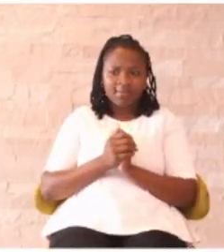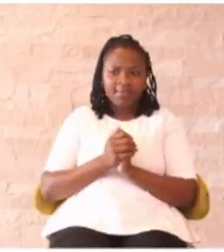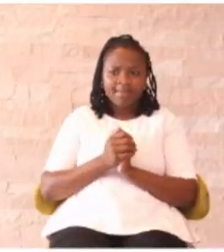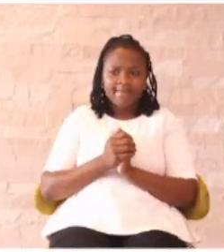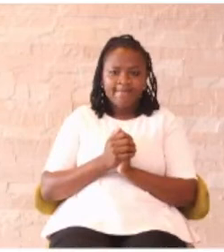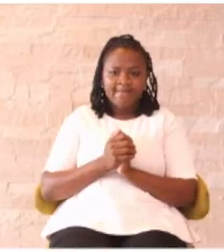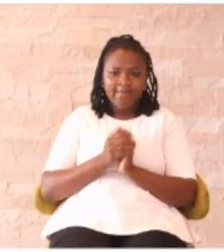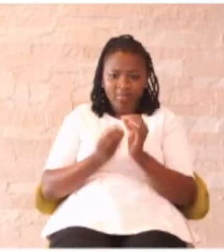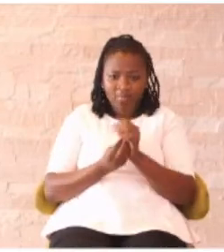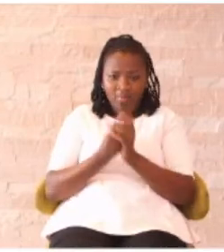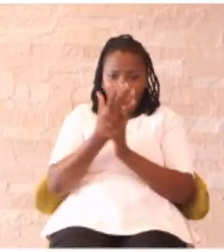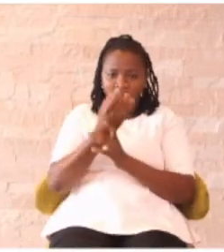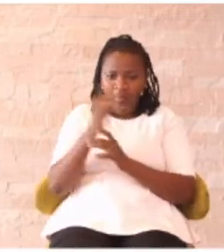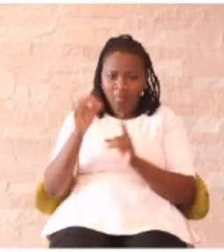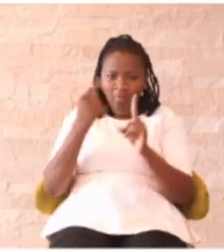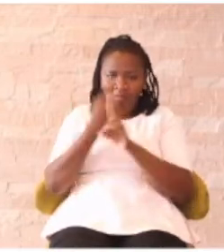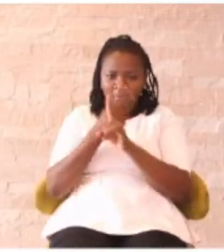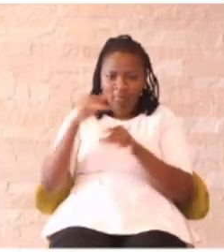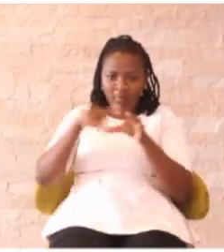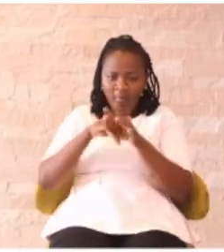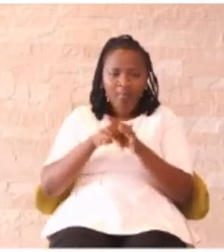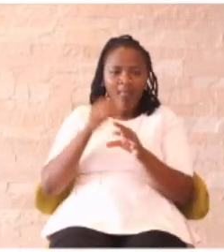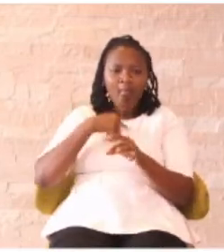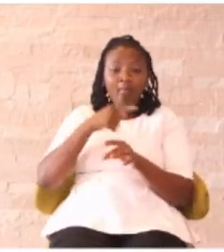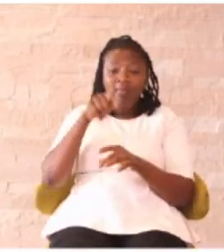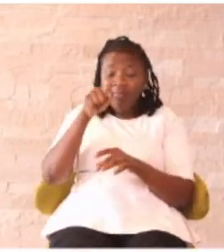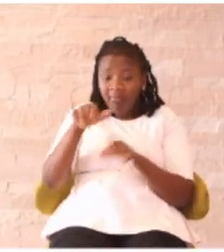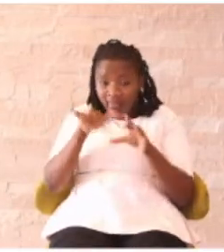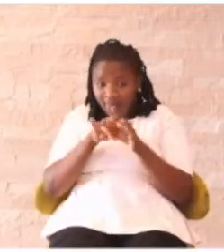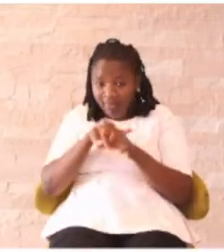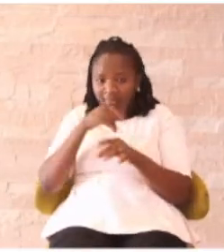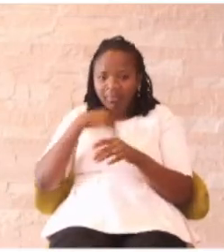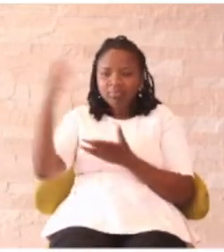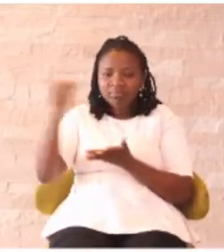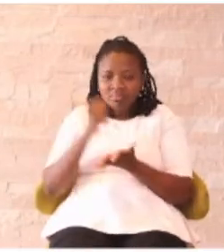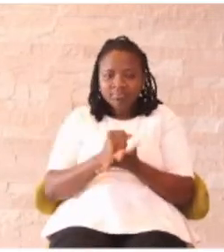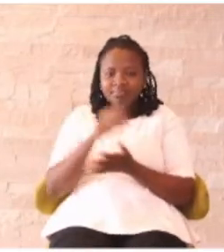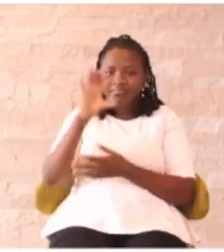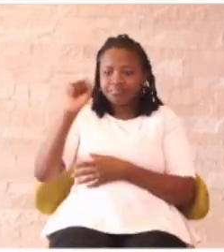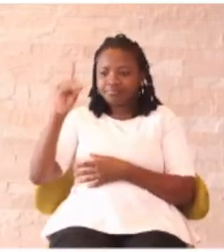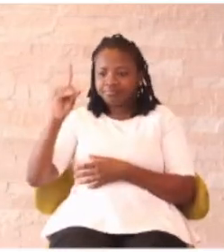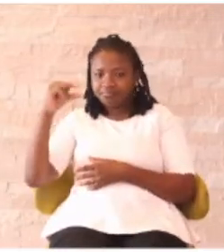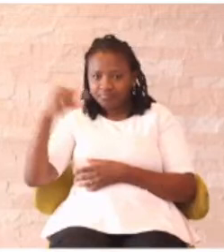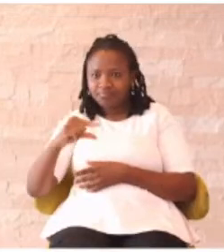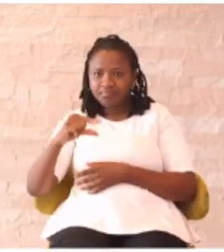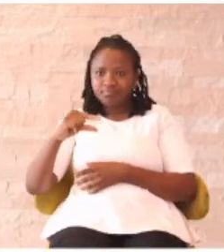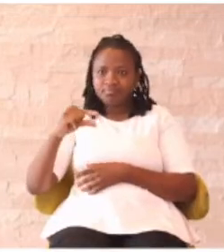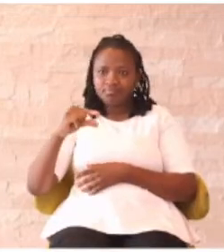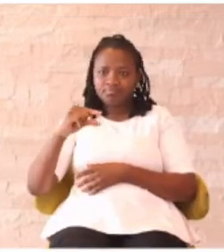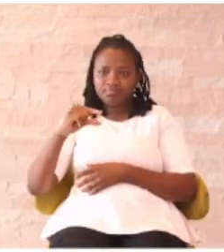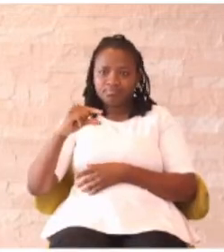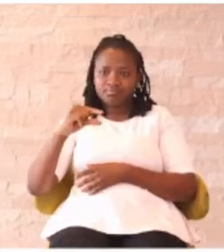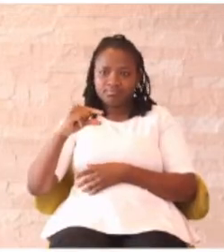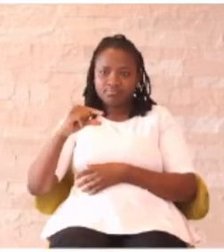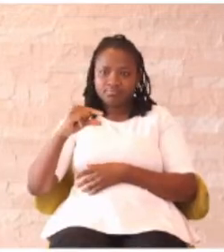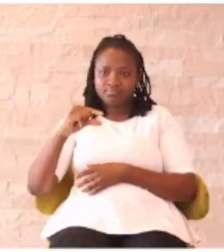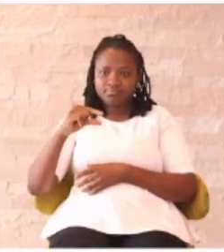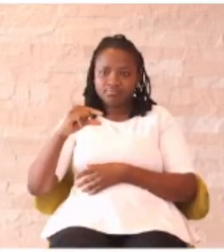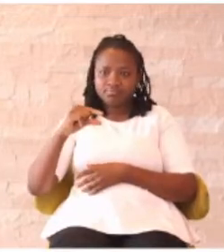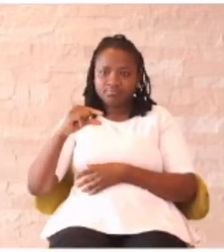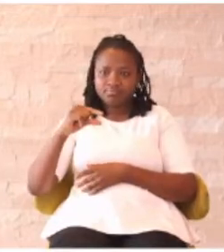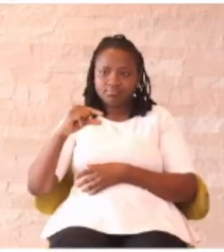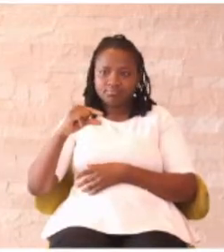is because we brought on board the SDG Secretariat. In Uganda, the SDG Secretariat that